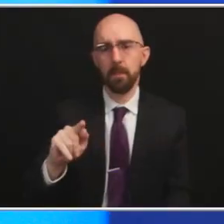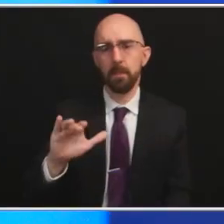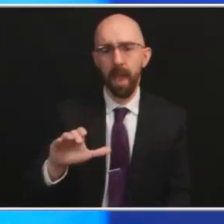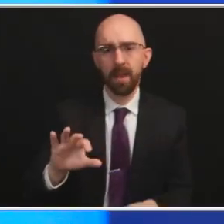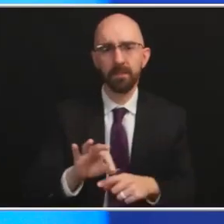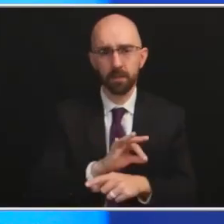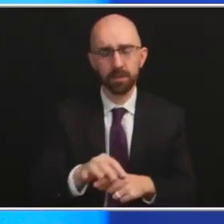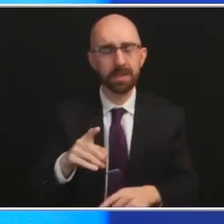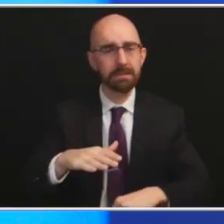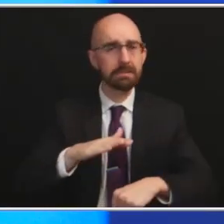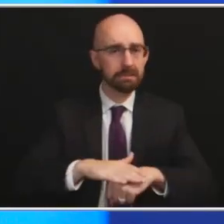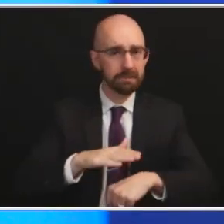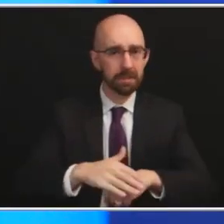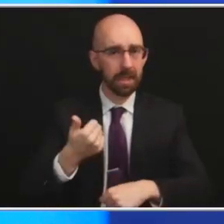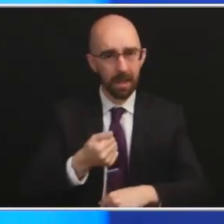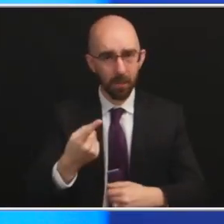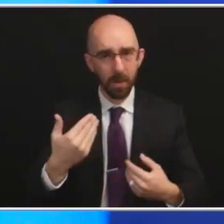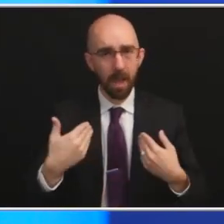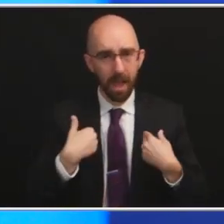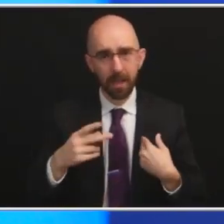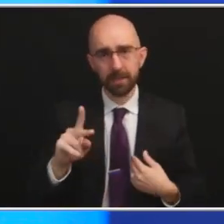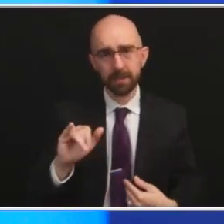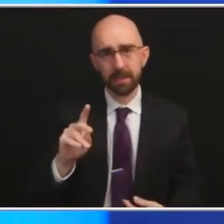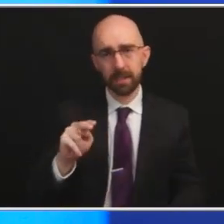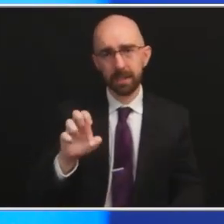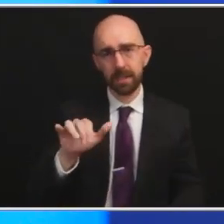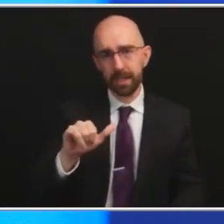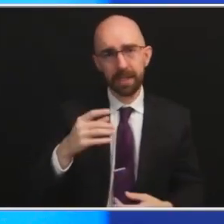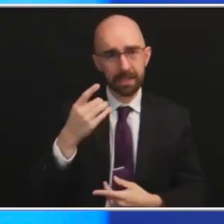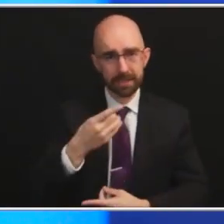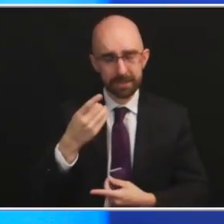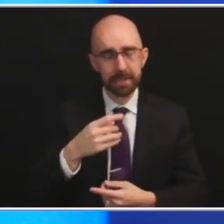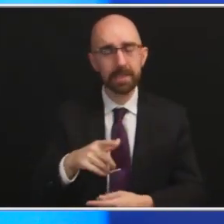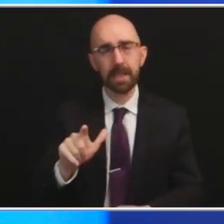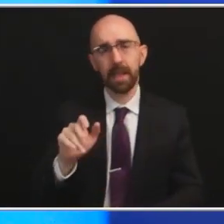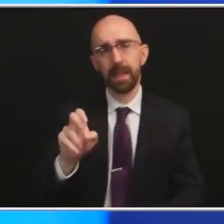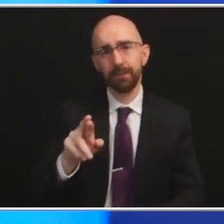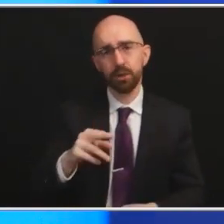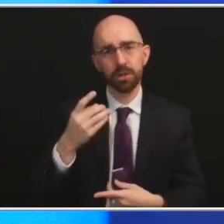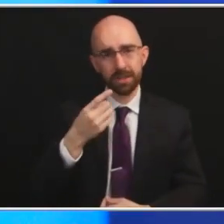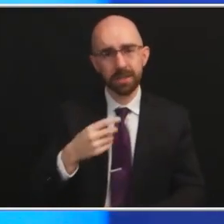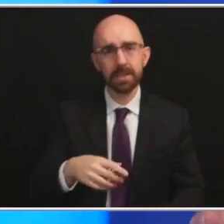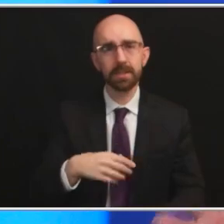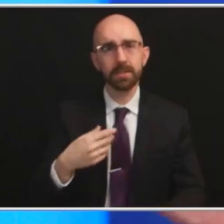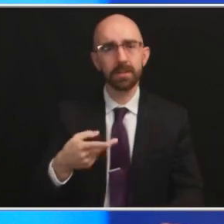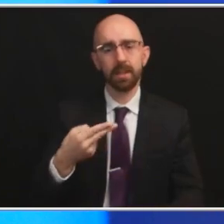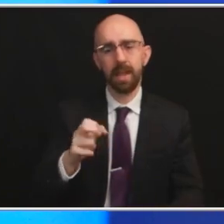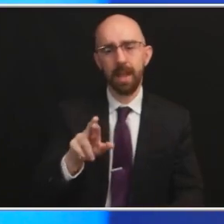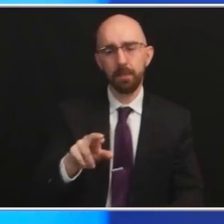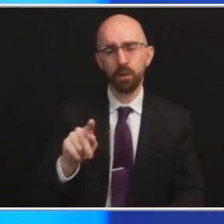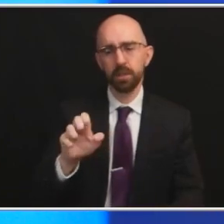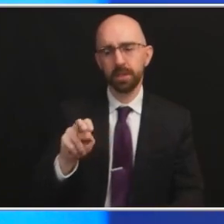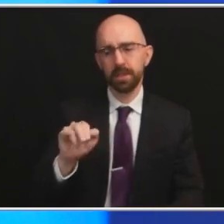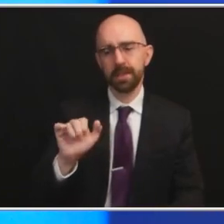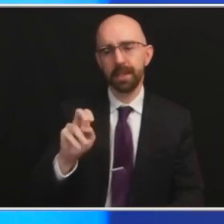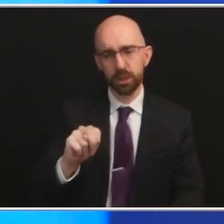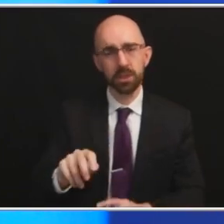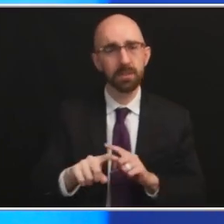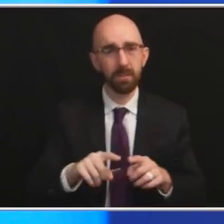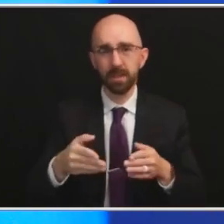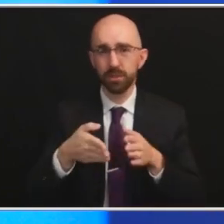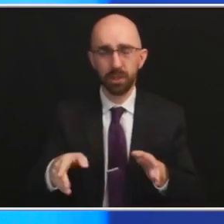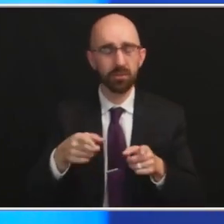who have any baseline kidney disease, liver disease, hypertension, things like that. But in general, this is an